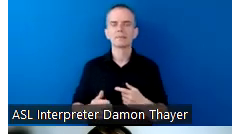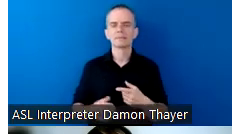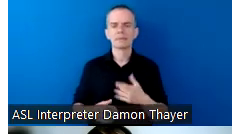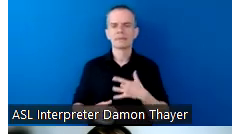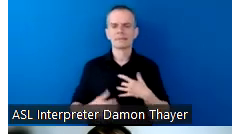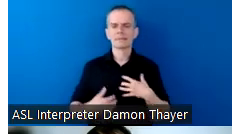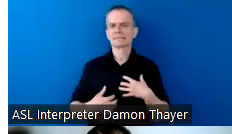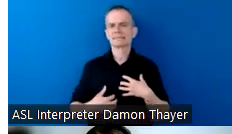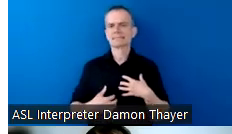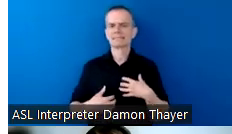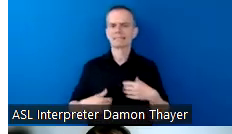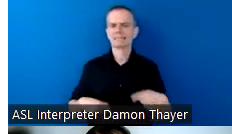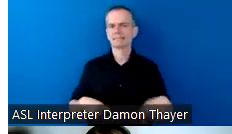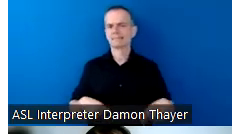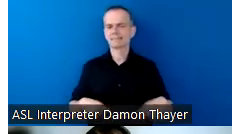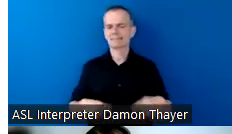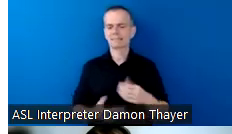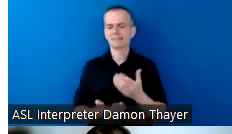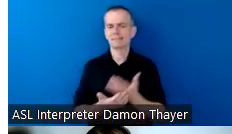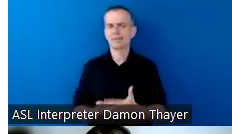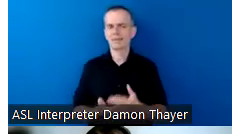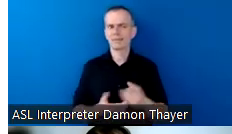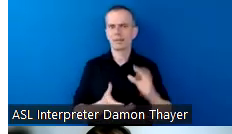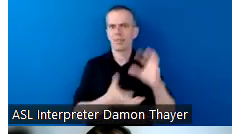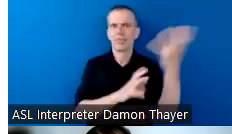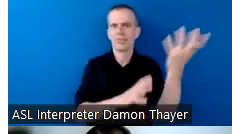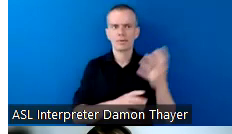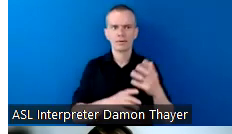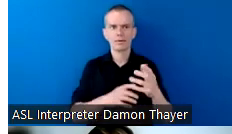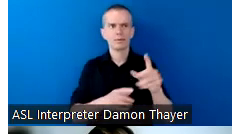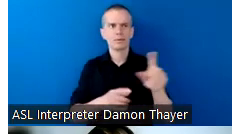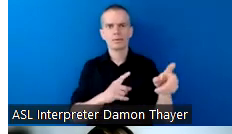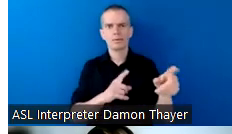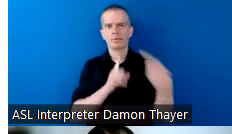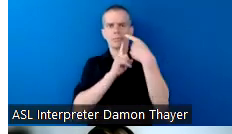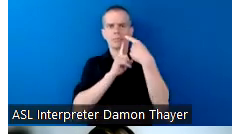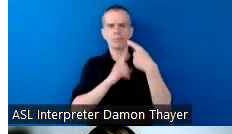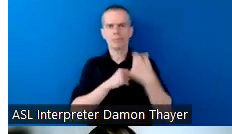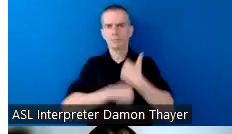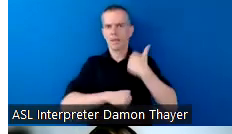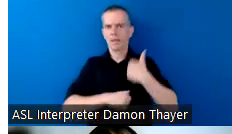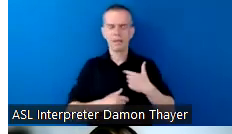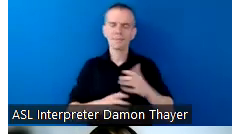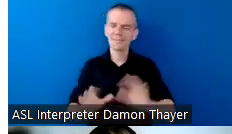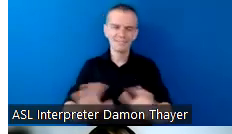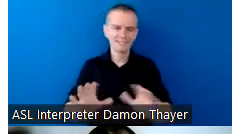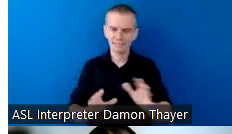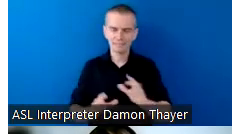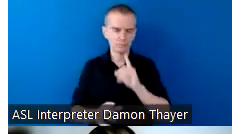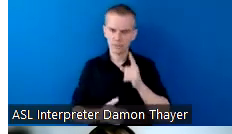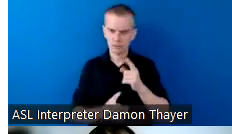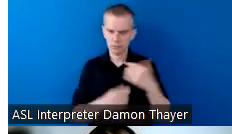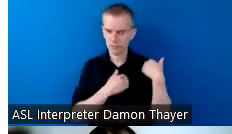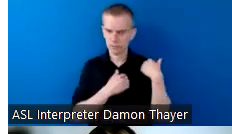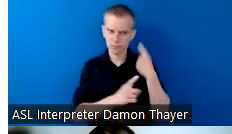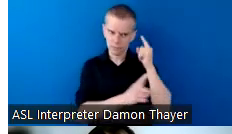you're writing these verifications and that kind of thing can happen if you didn't know the legality of the situation, but really it does, the responsibility